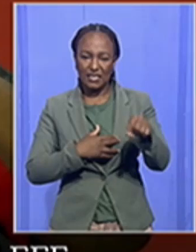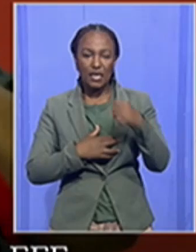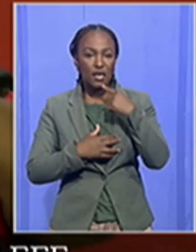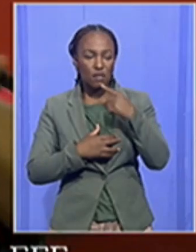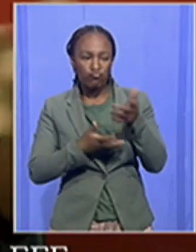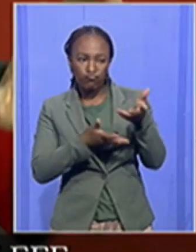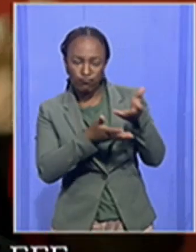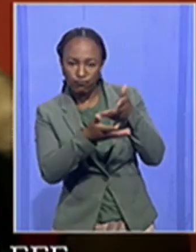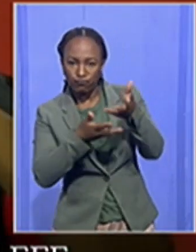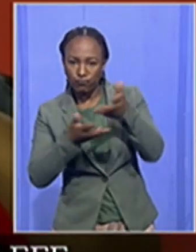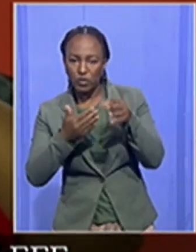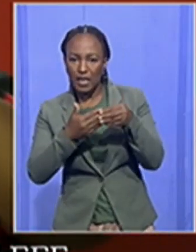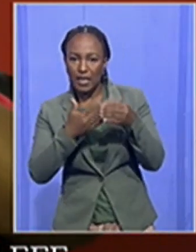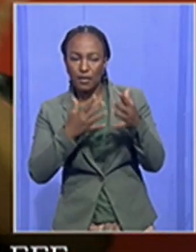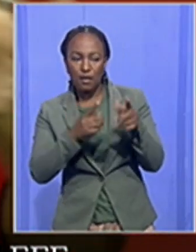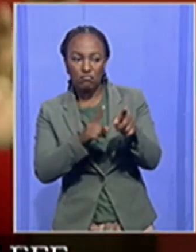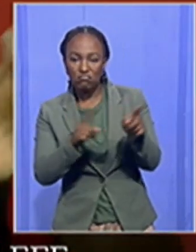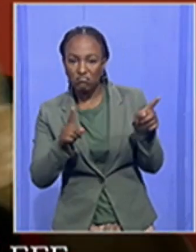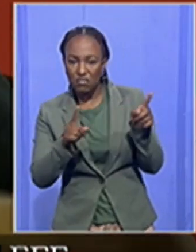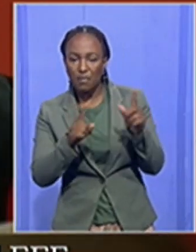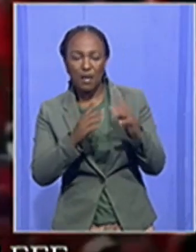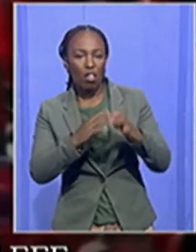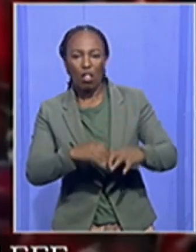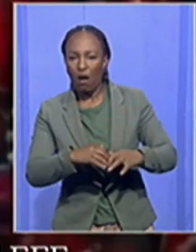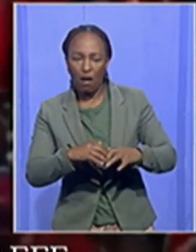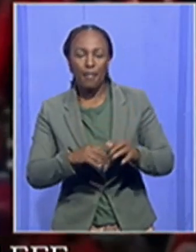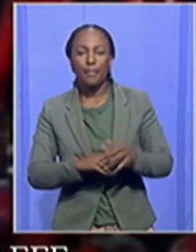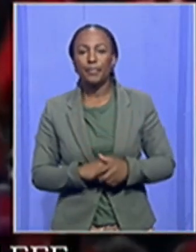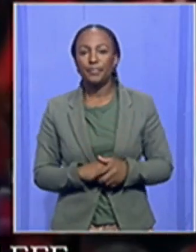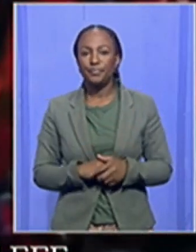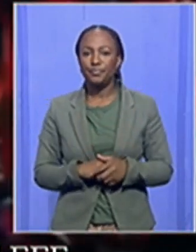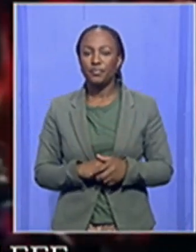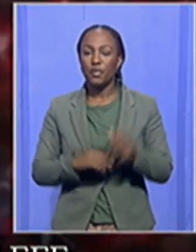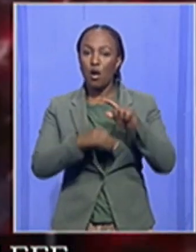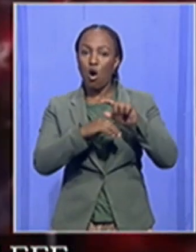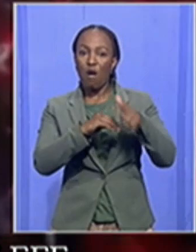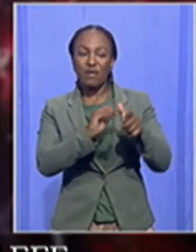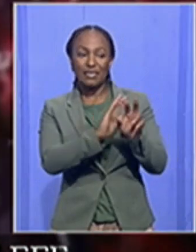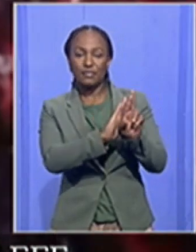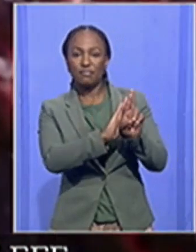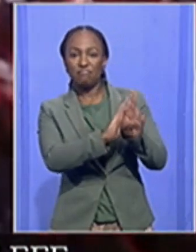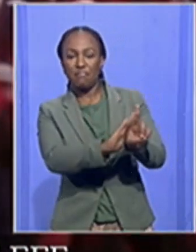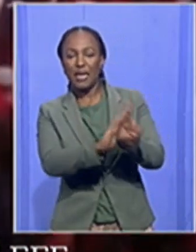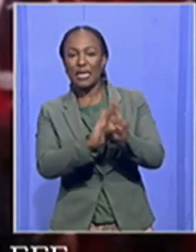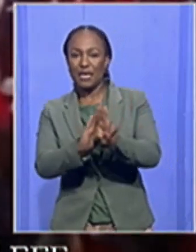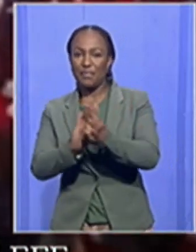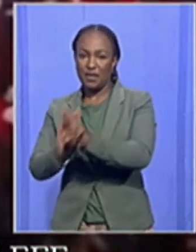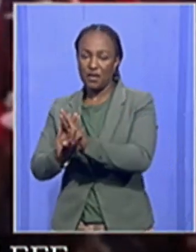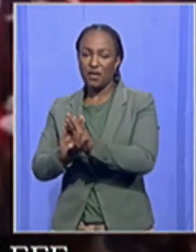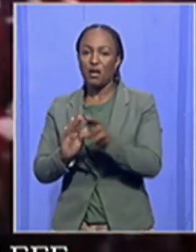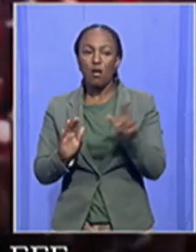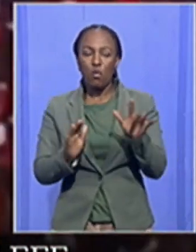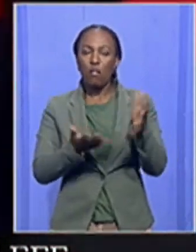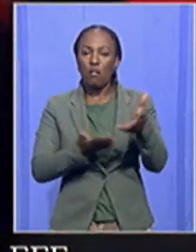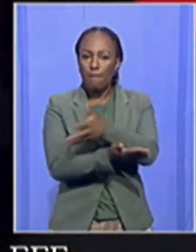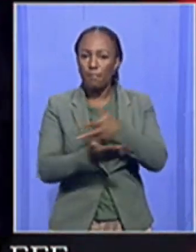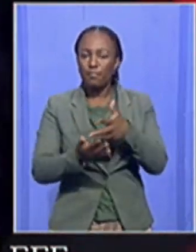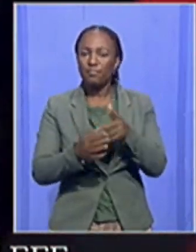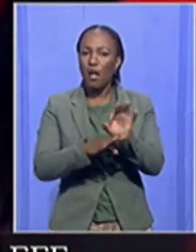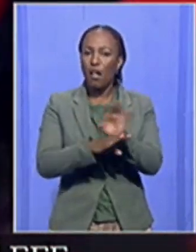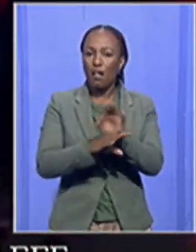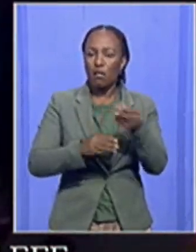gore boetapele bja bona bo ka se šololanye. Dikemedi conferenceng di ya go hwetša monyetlo wa go rerišana ka ditokomane go balwa